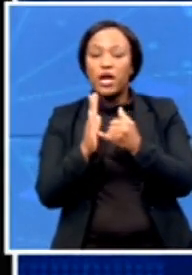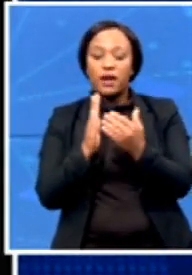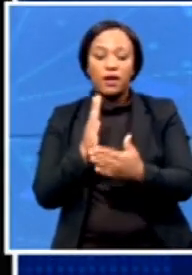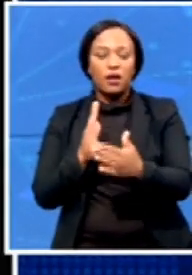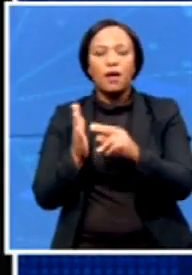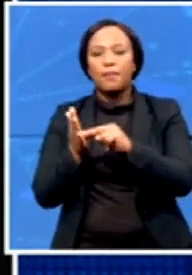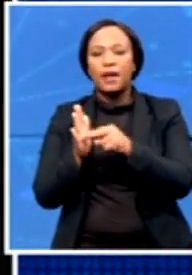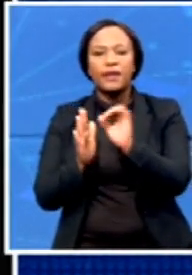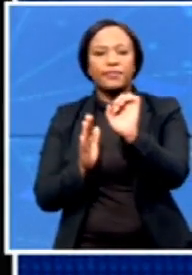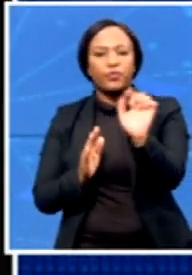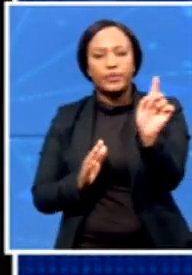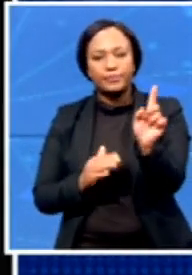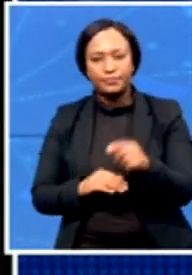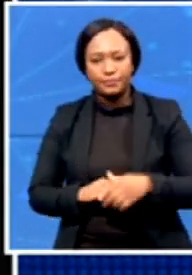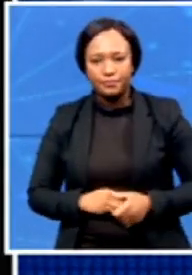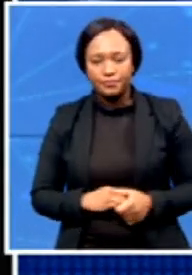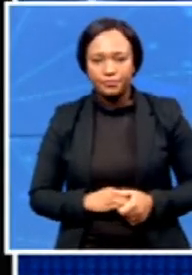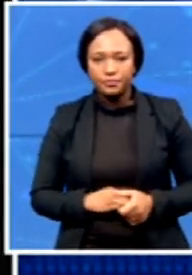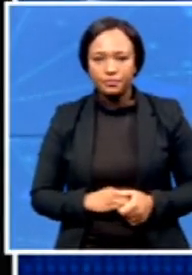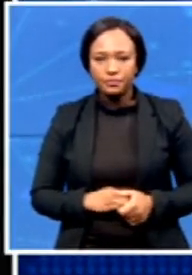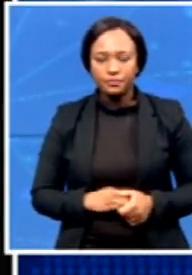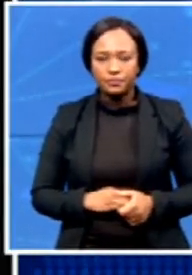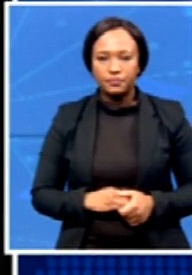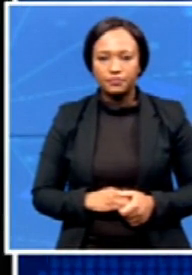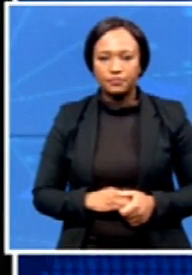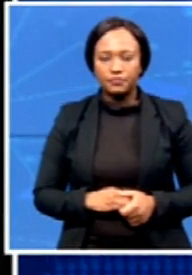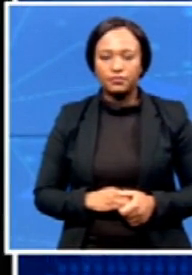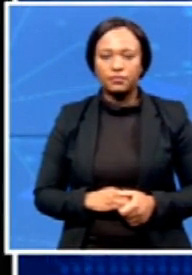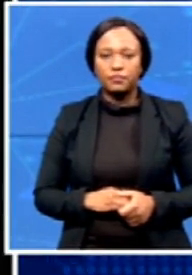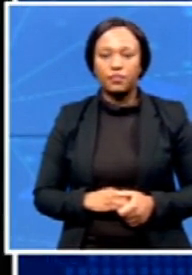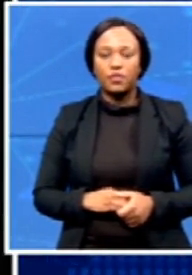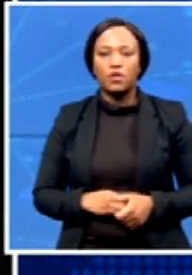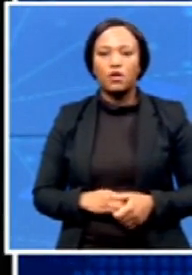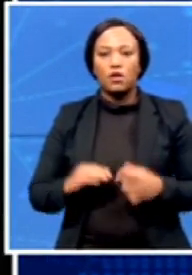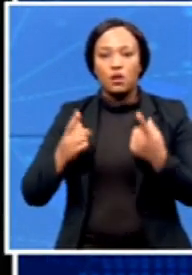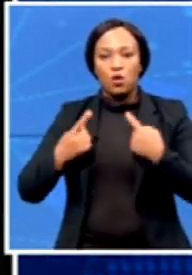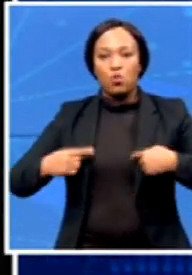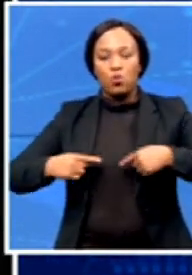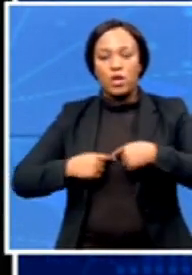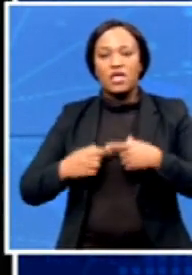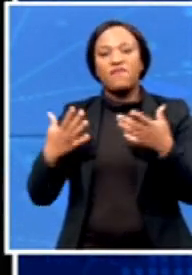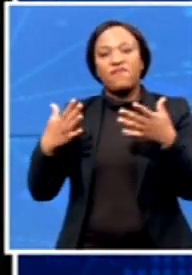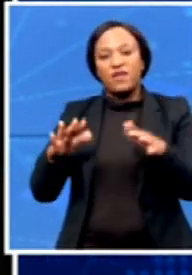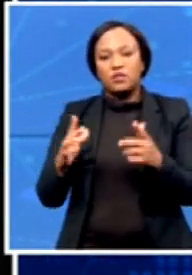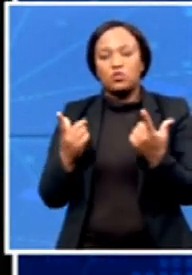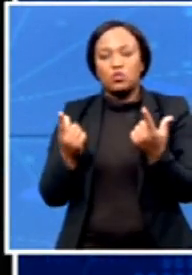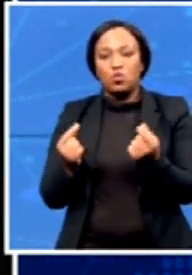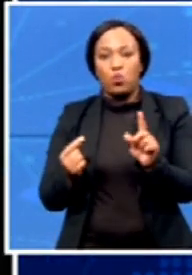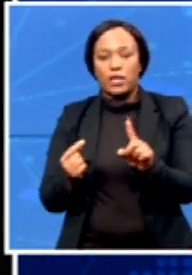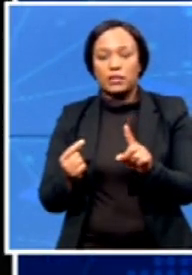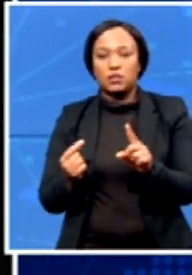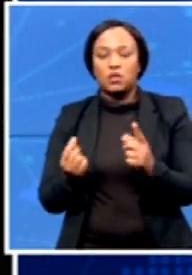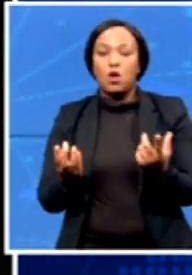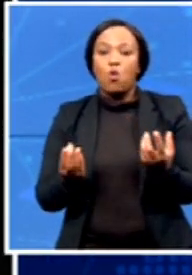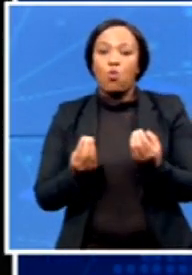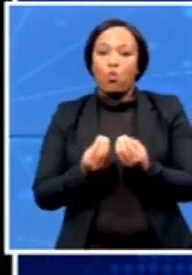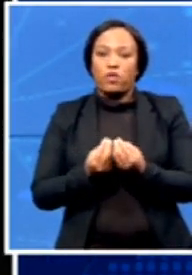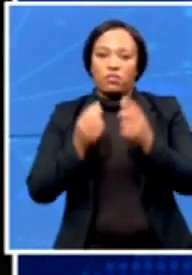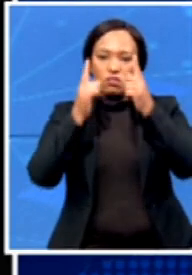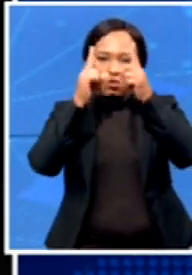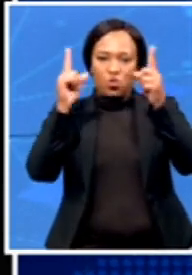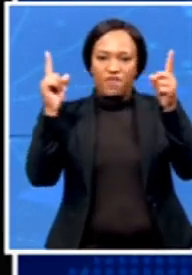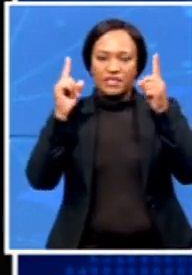What we had done together with the University of Cape Town over the past year was